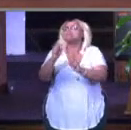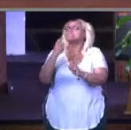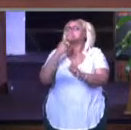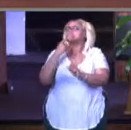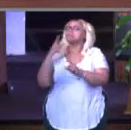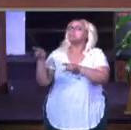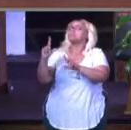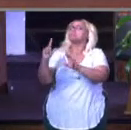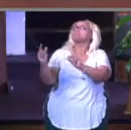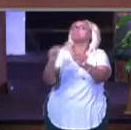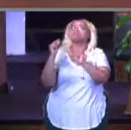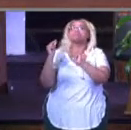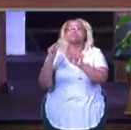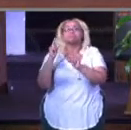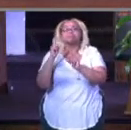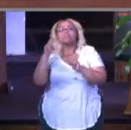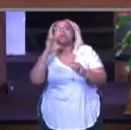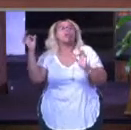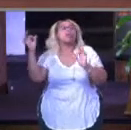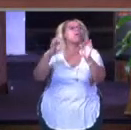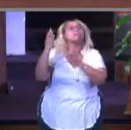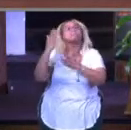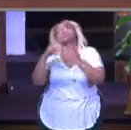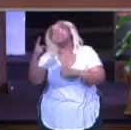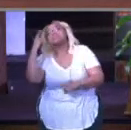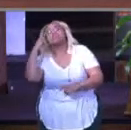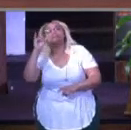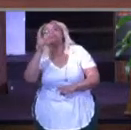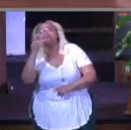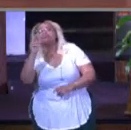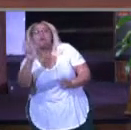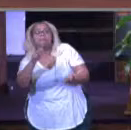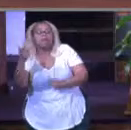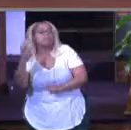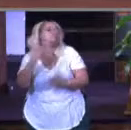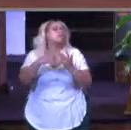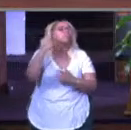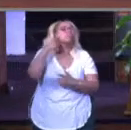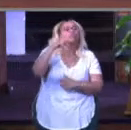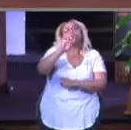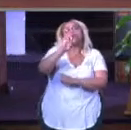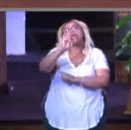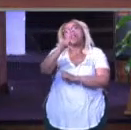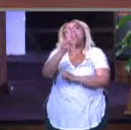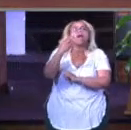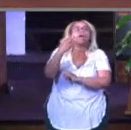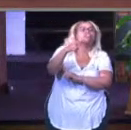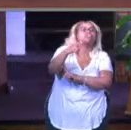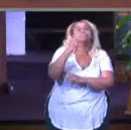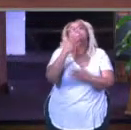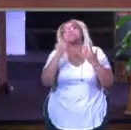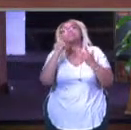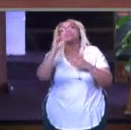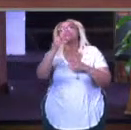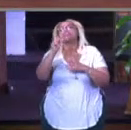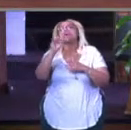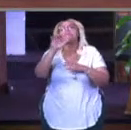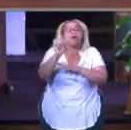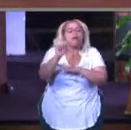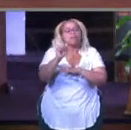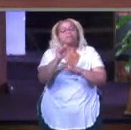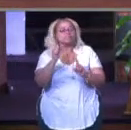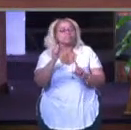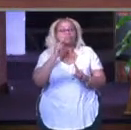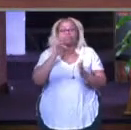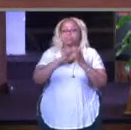saying about him?" All of them chime in. Well, some of them think you John the Baptist, some of them think you Elijah, some of them think you Jeremiah, one of the prophets